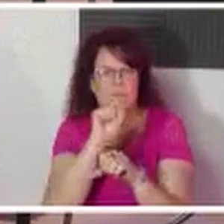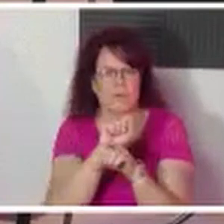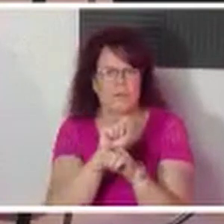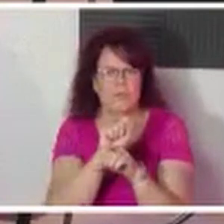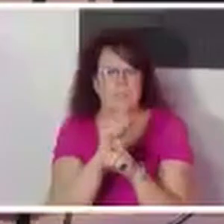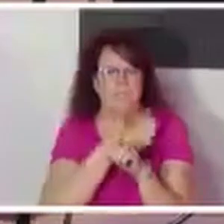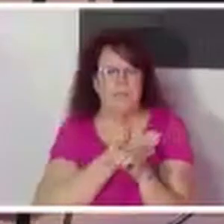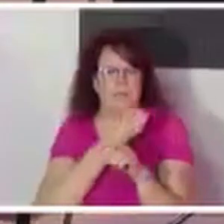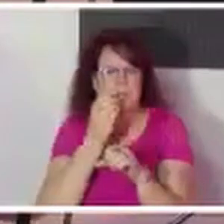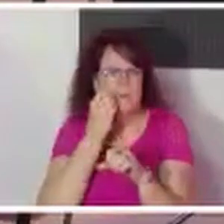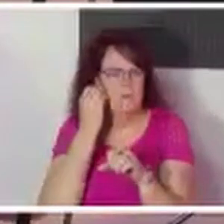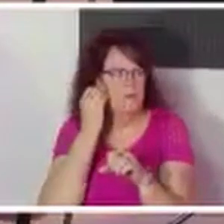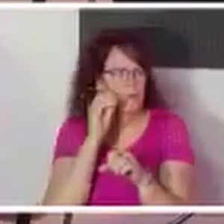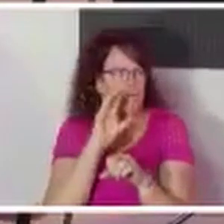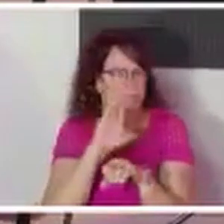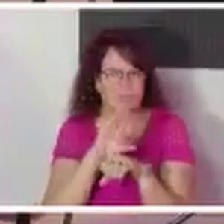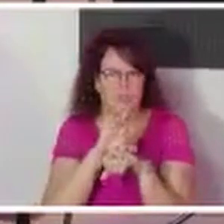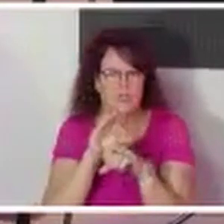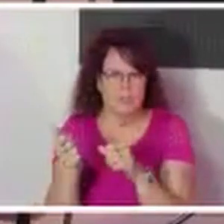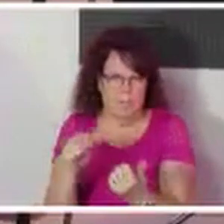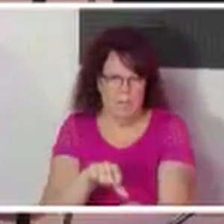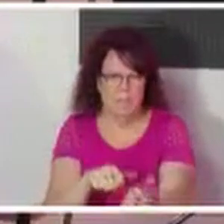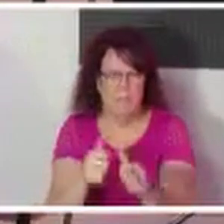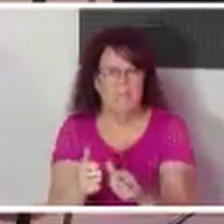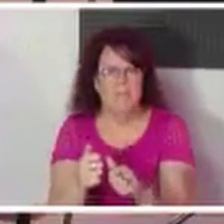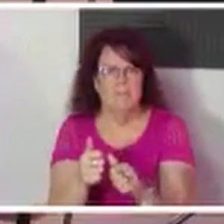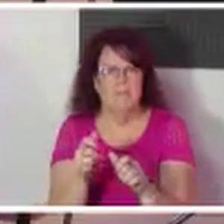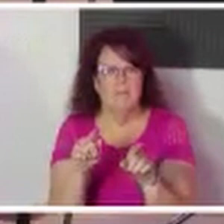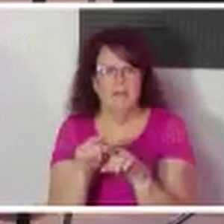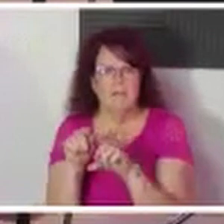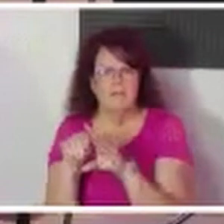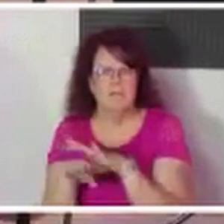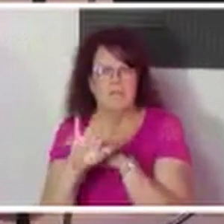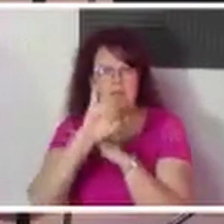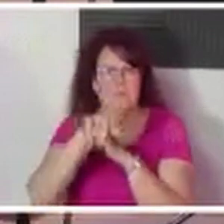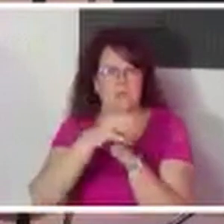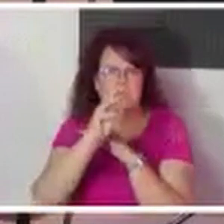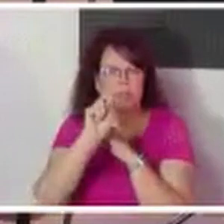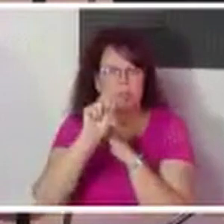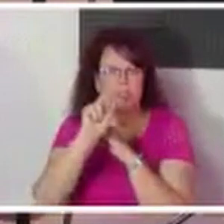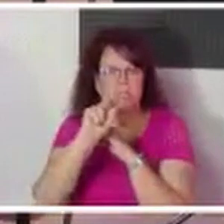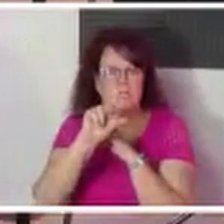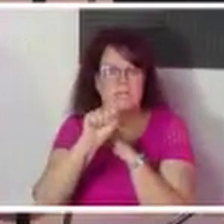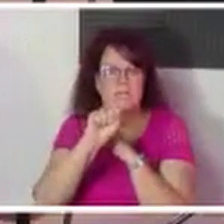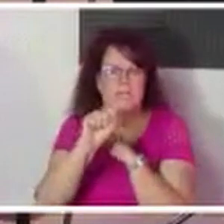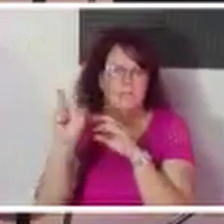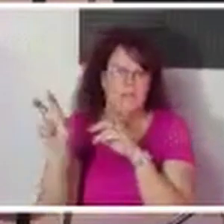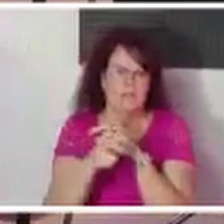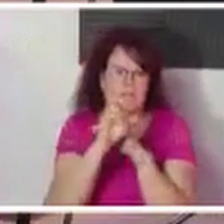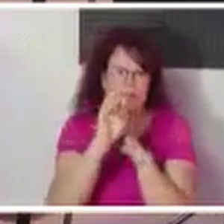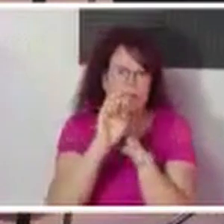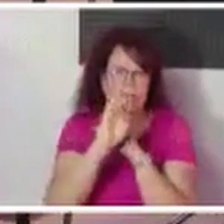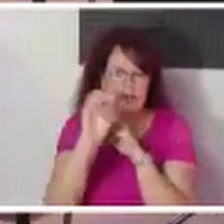my home church, Berry Baptist, also in Jinx, which I would liken to Edmond, so a very